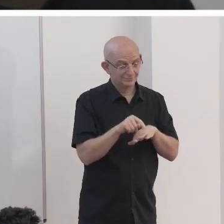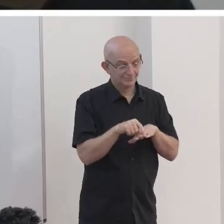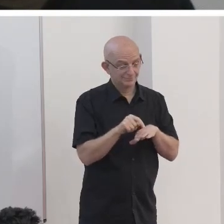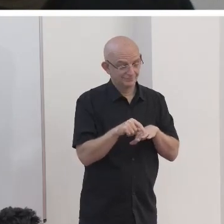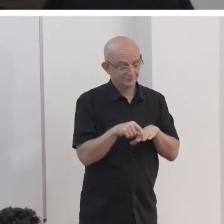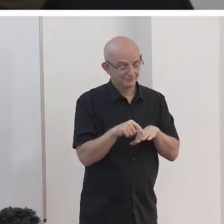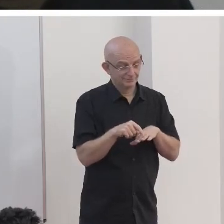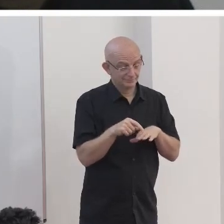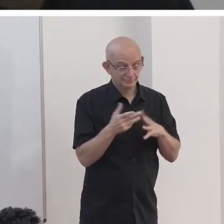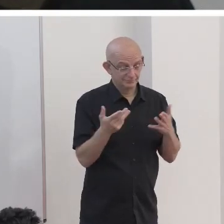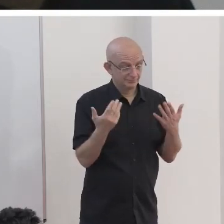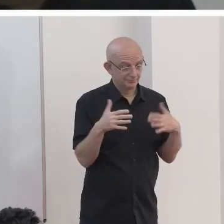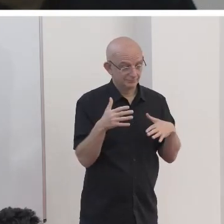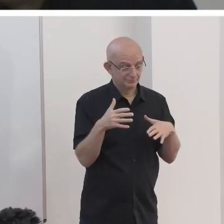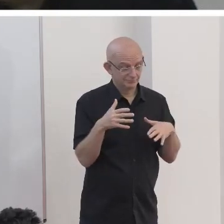fully blooded.